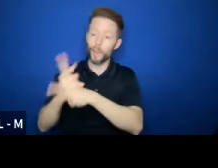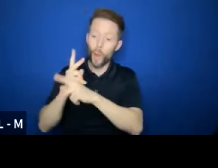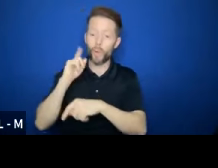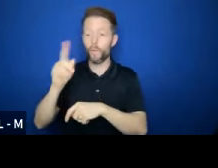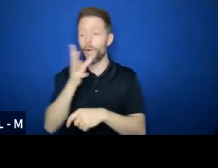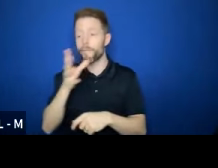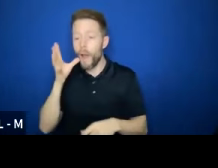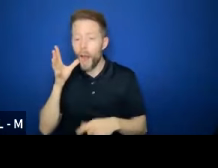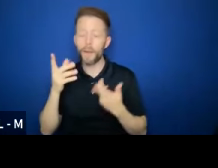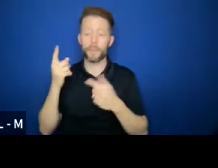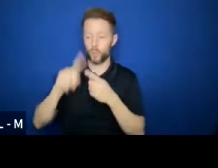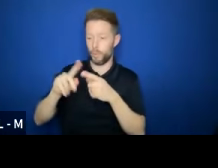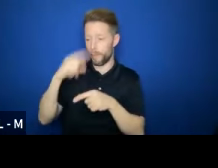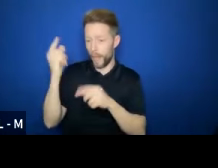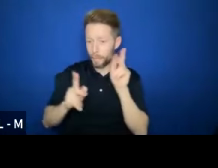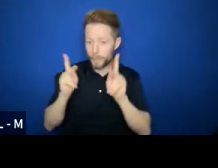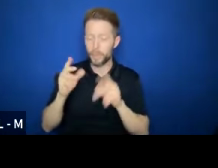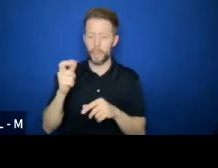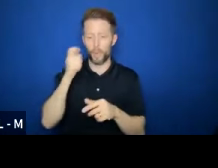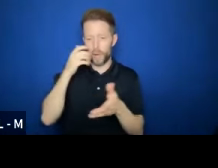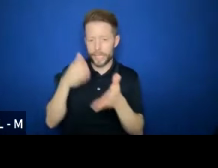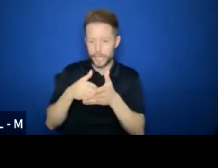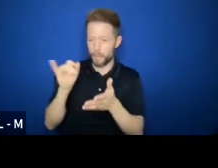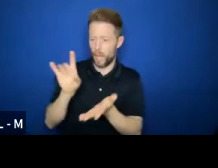people, the stark racism that have pushed Black